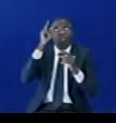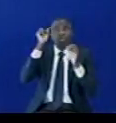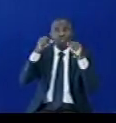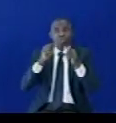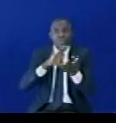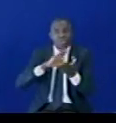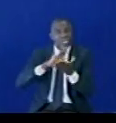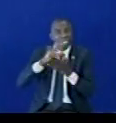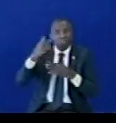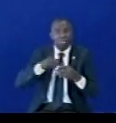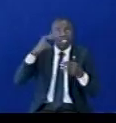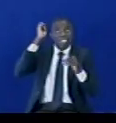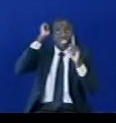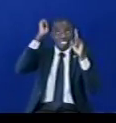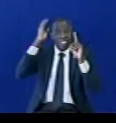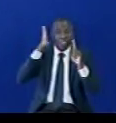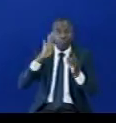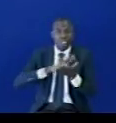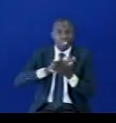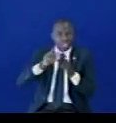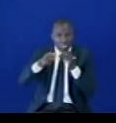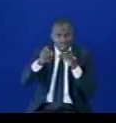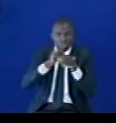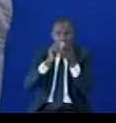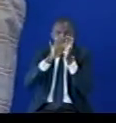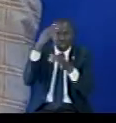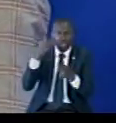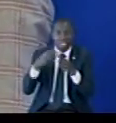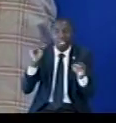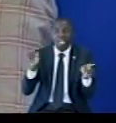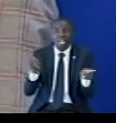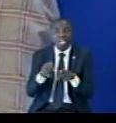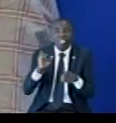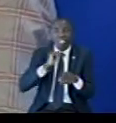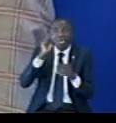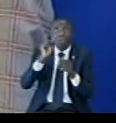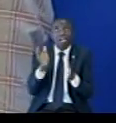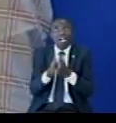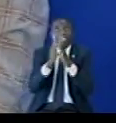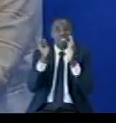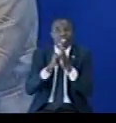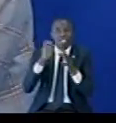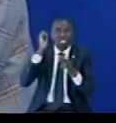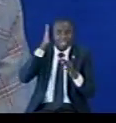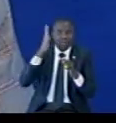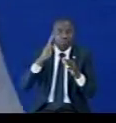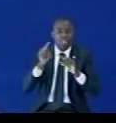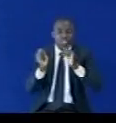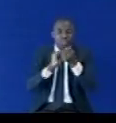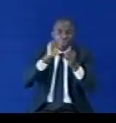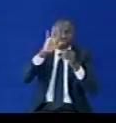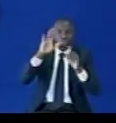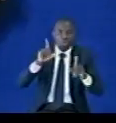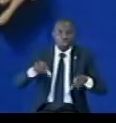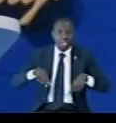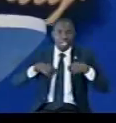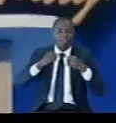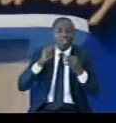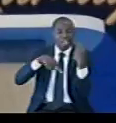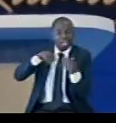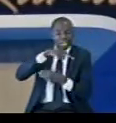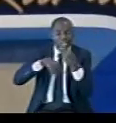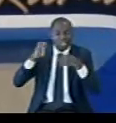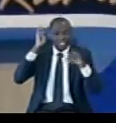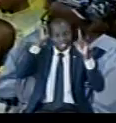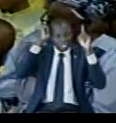will cleanse you. Yeah. As you are asking that he will turn your life around, he will do it